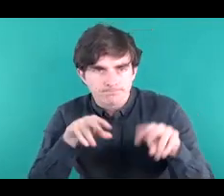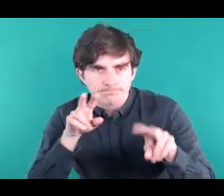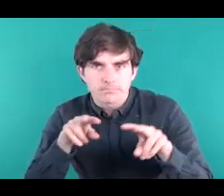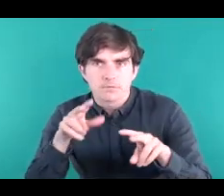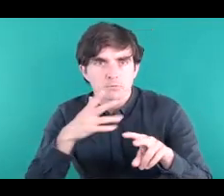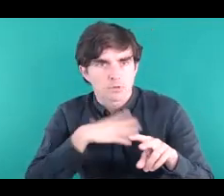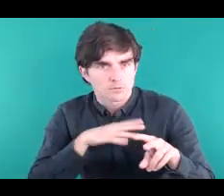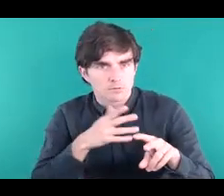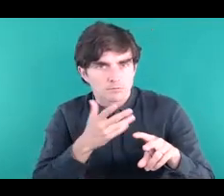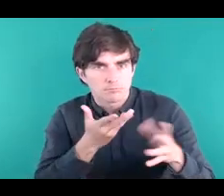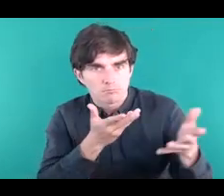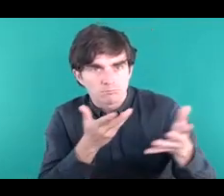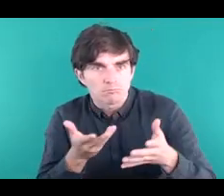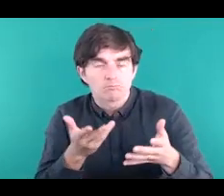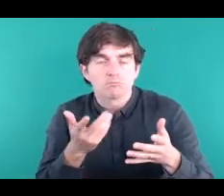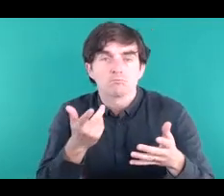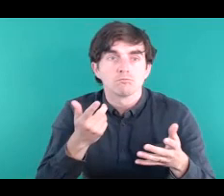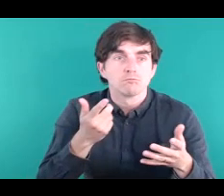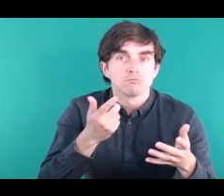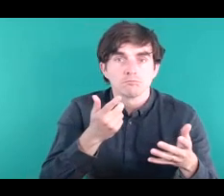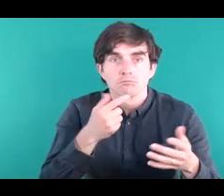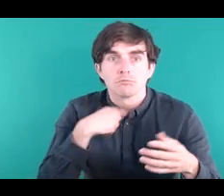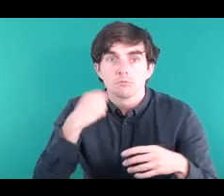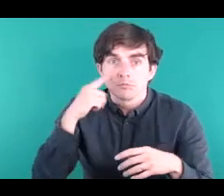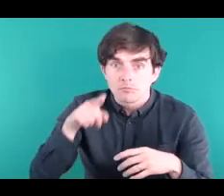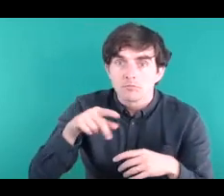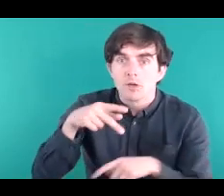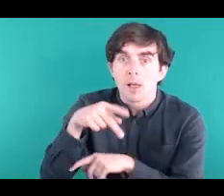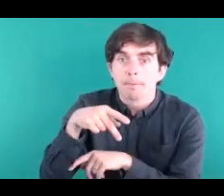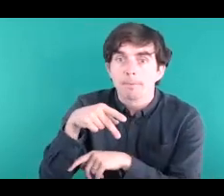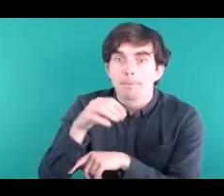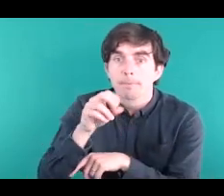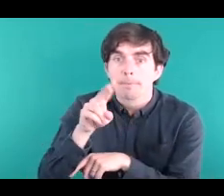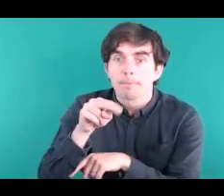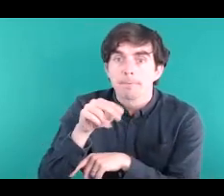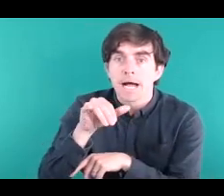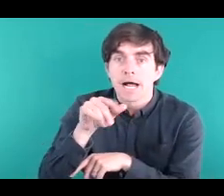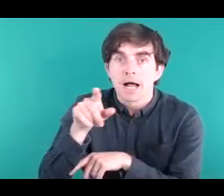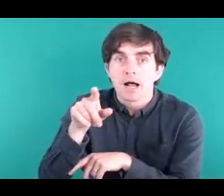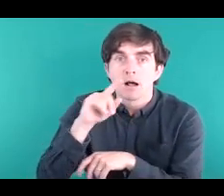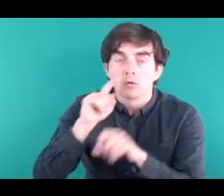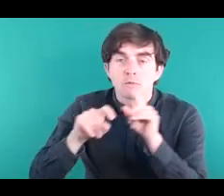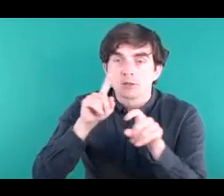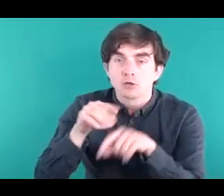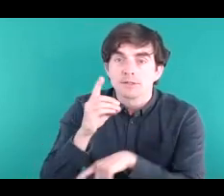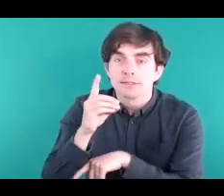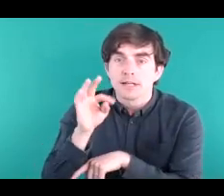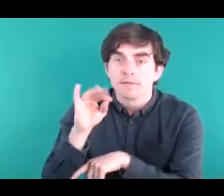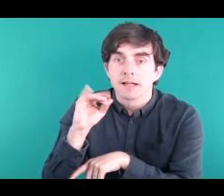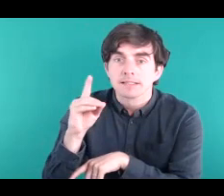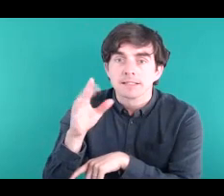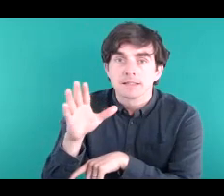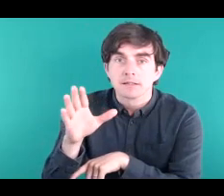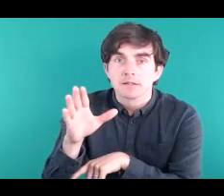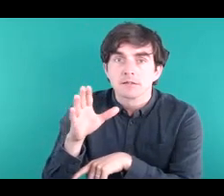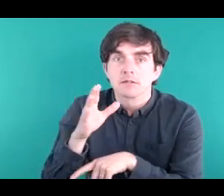the panel have reflection on what works to influence governance on social protection system? Why do the system in Namibia, South